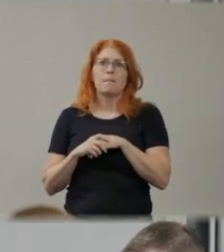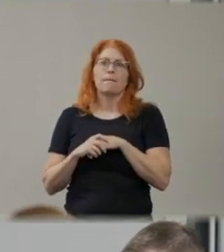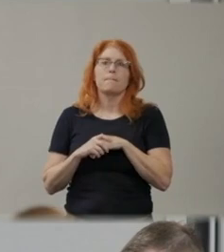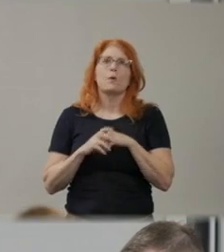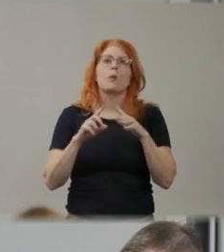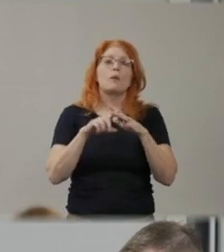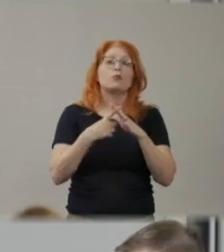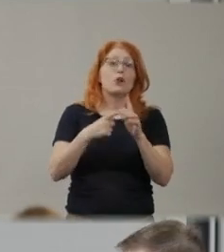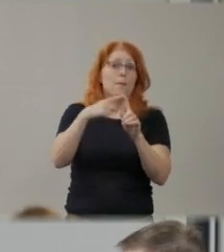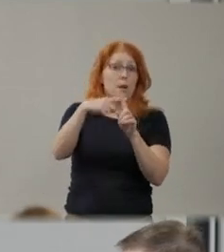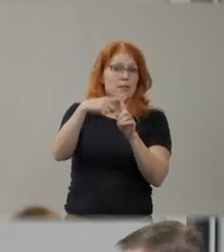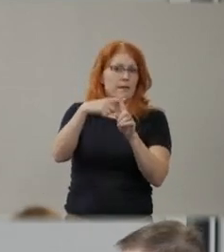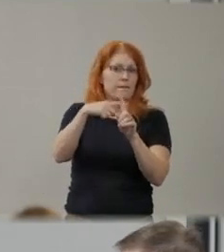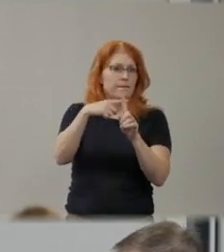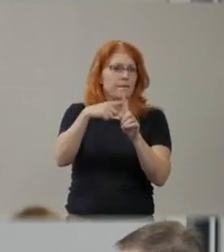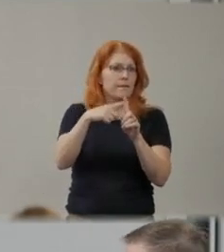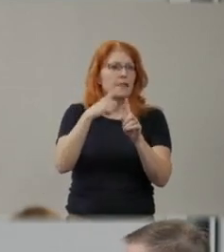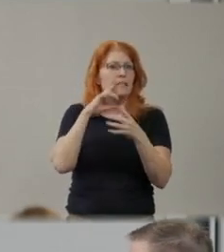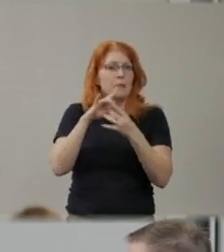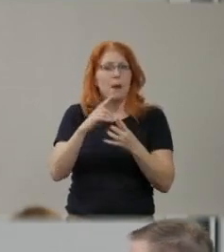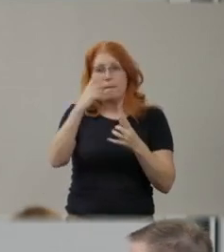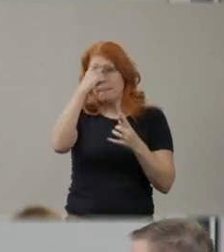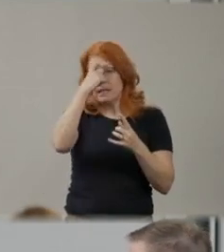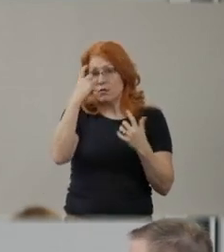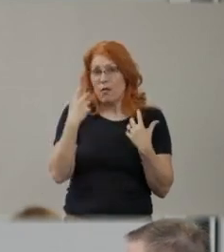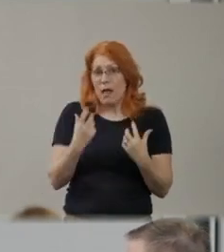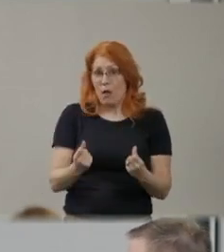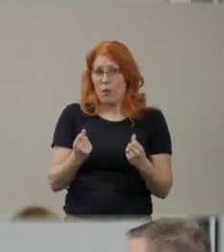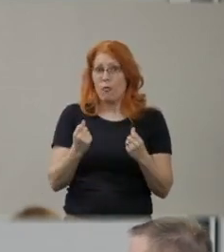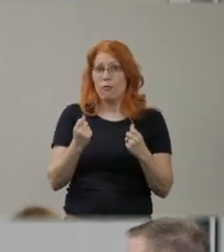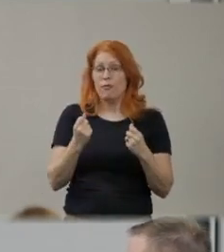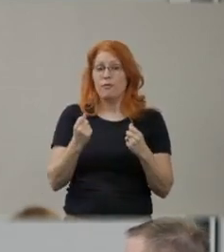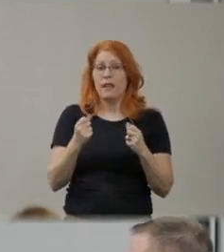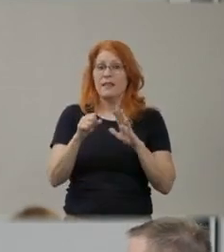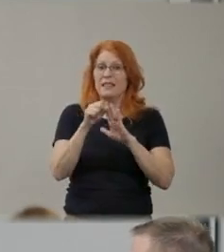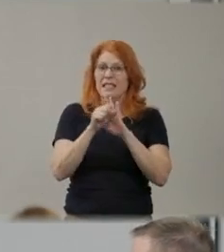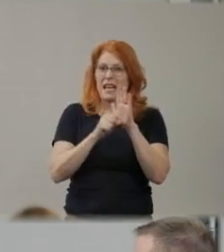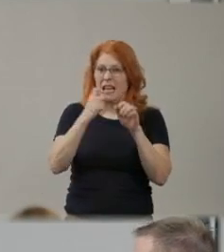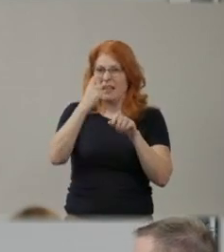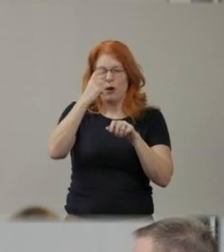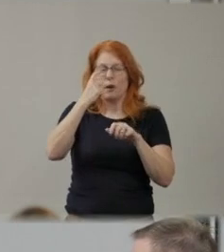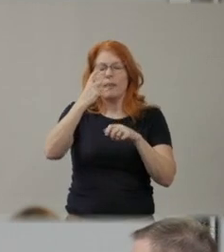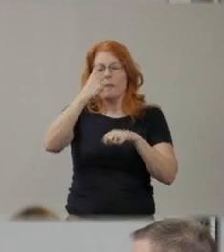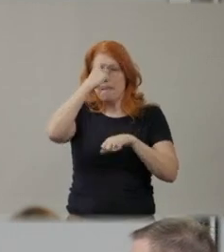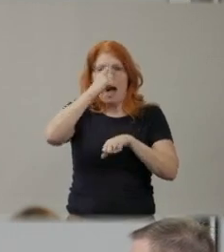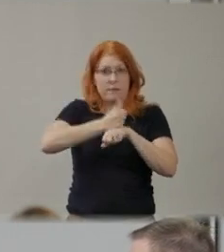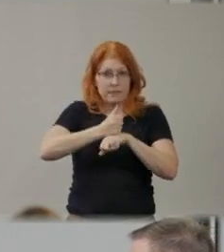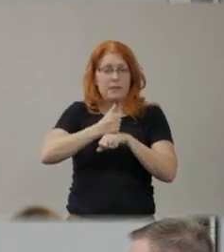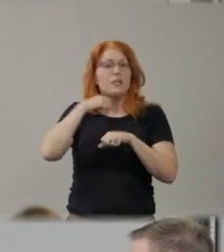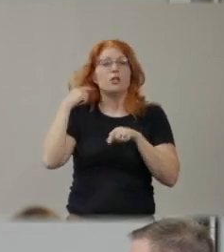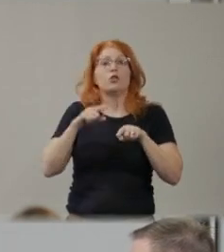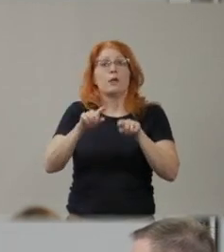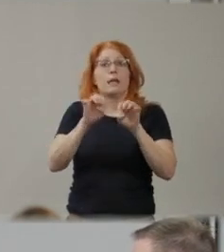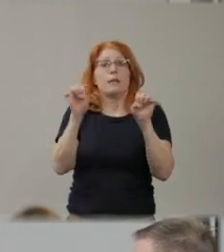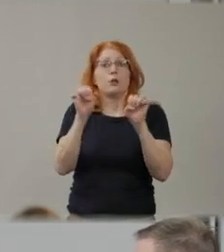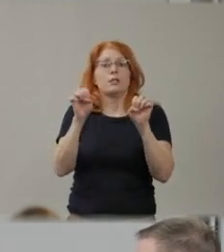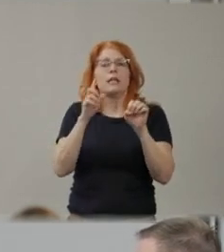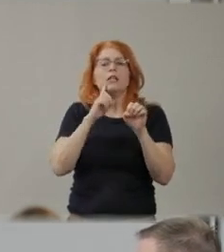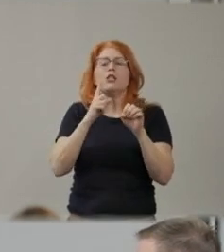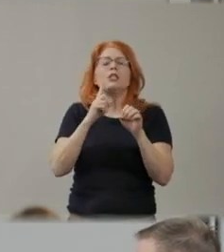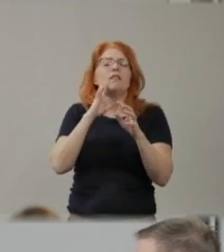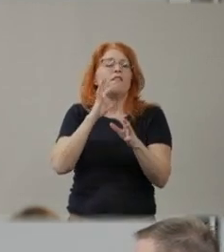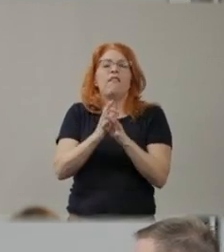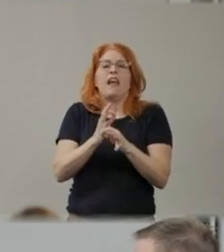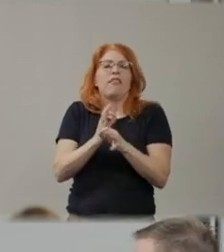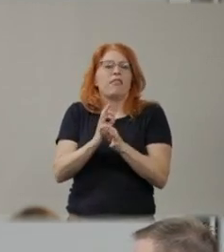on a positive note because this is all about mental health and the state of mind you're in during an emergency, which was to have a leap of faith. So